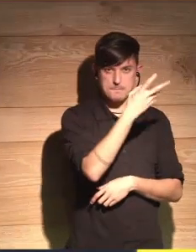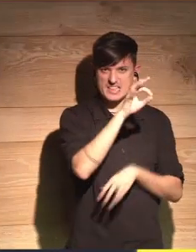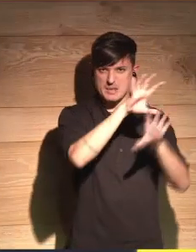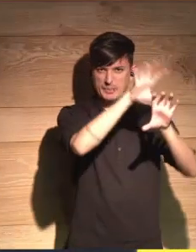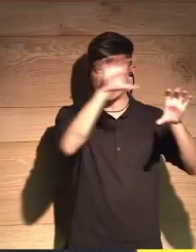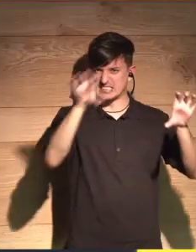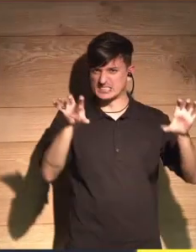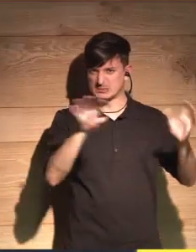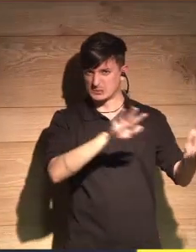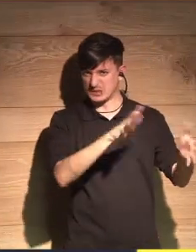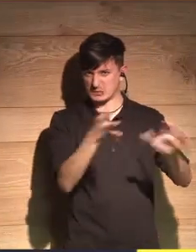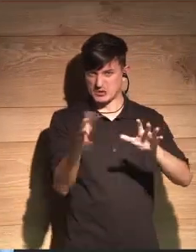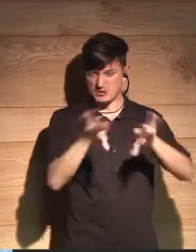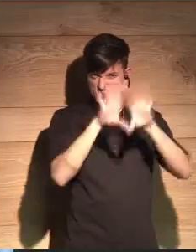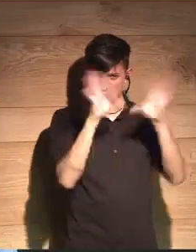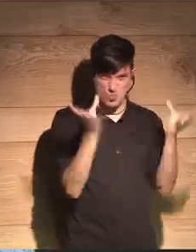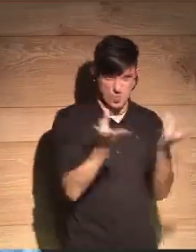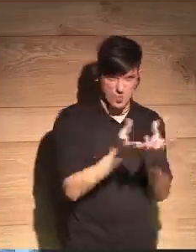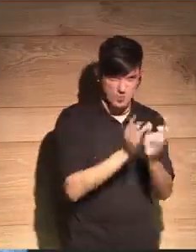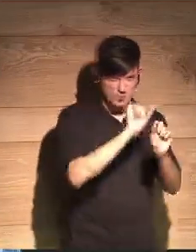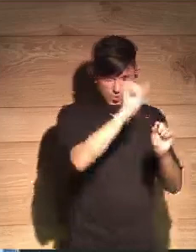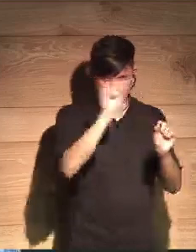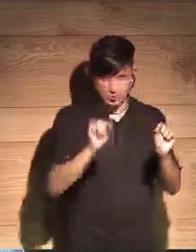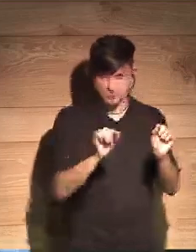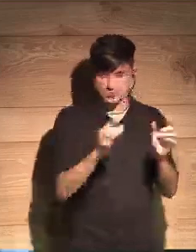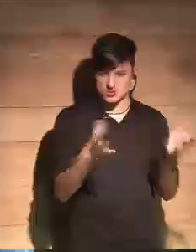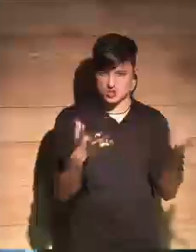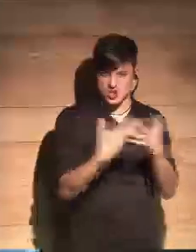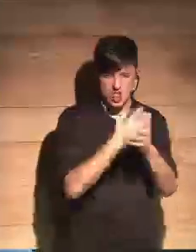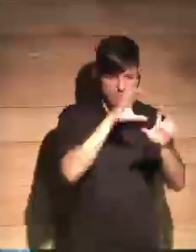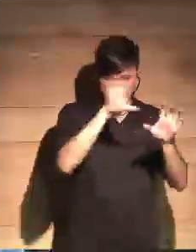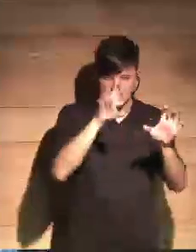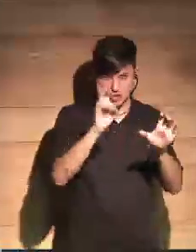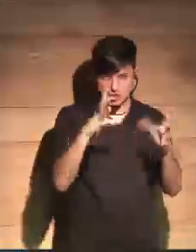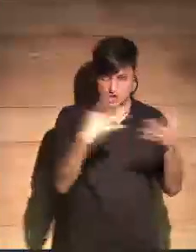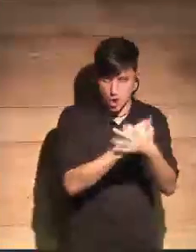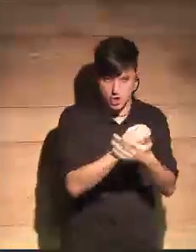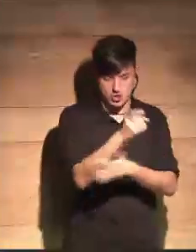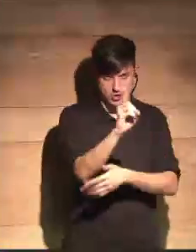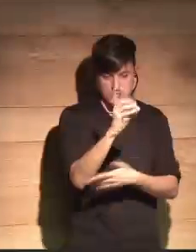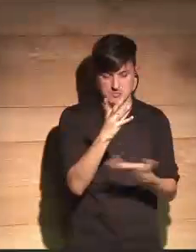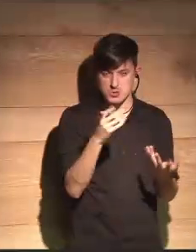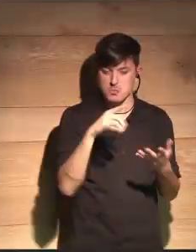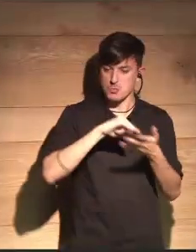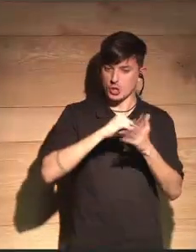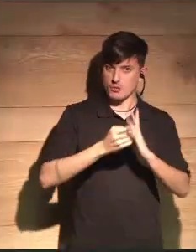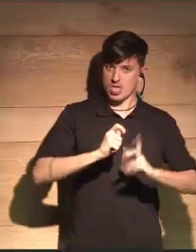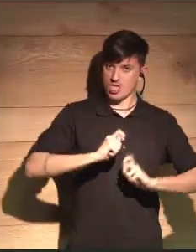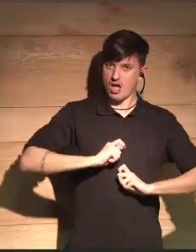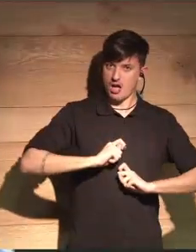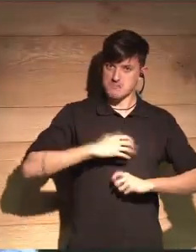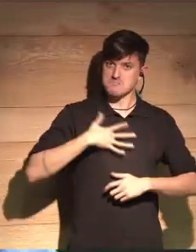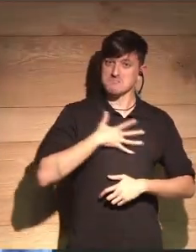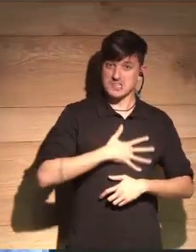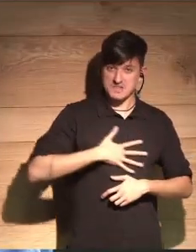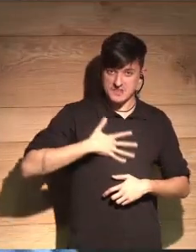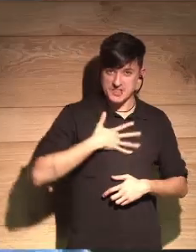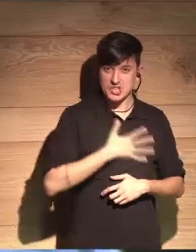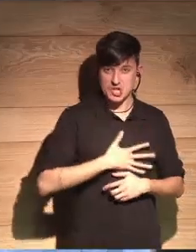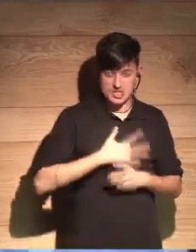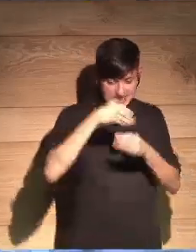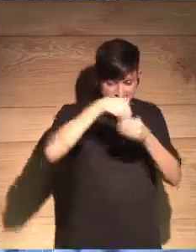20 countries throughout the world. Not all the countries, of course, but this has been a project that